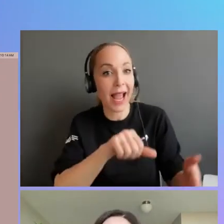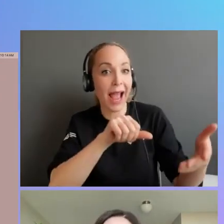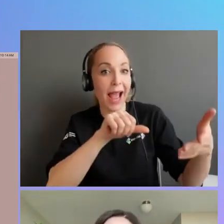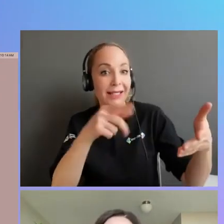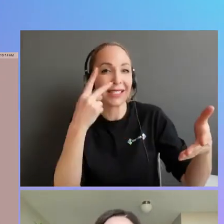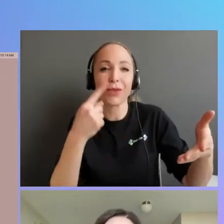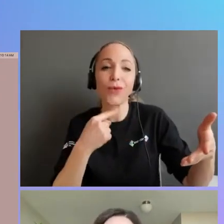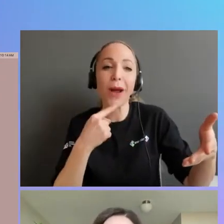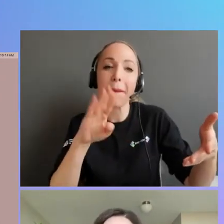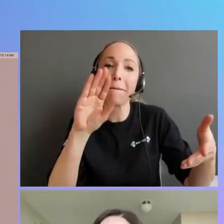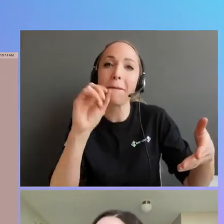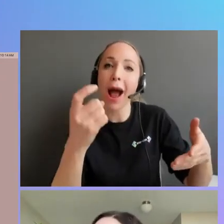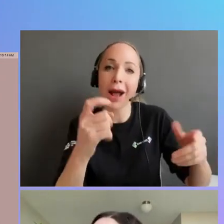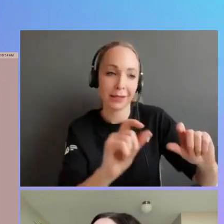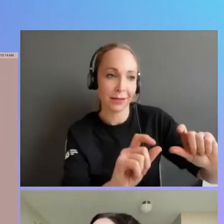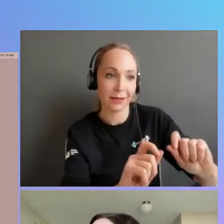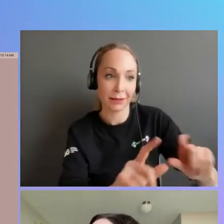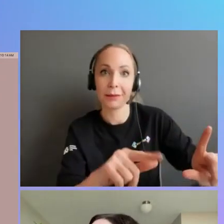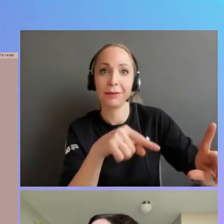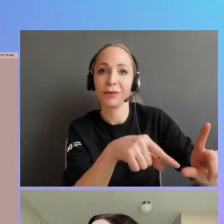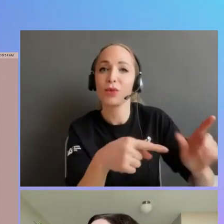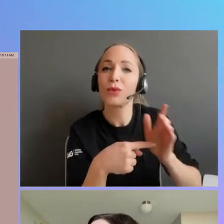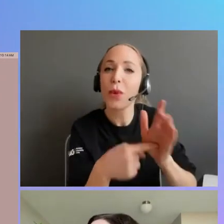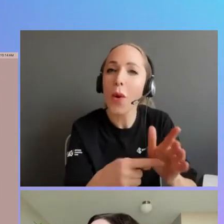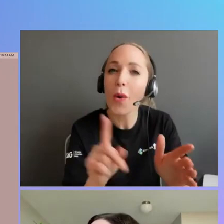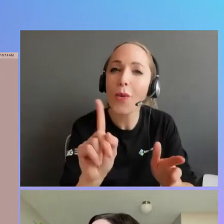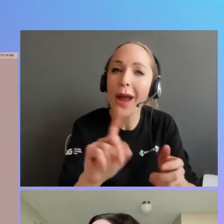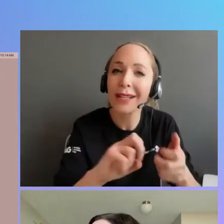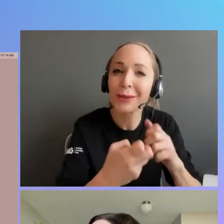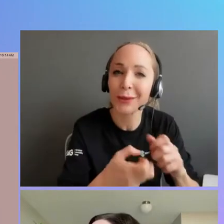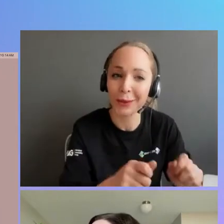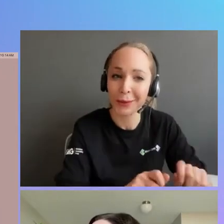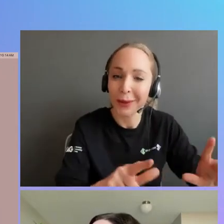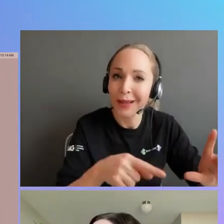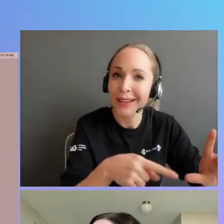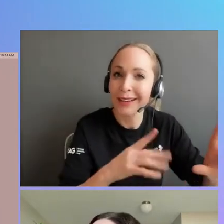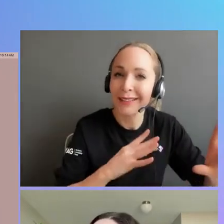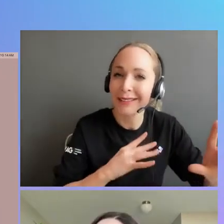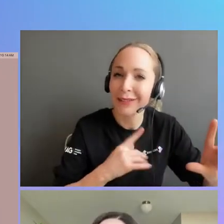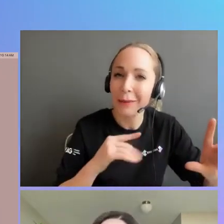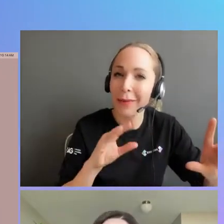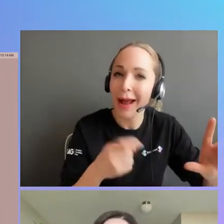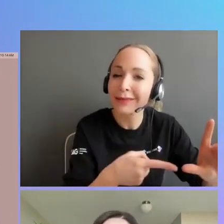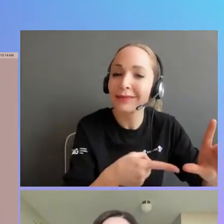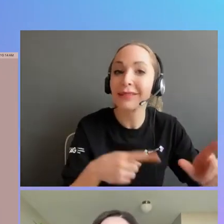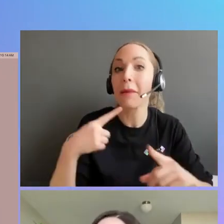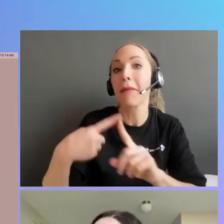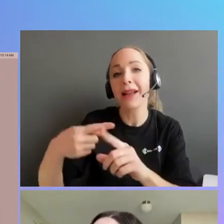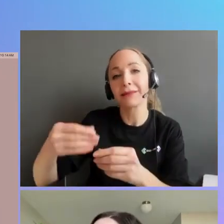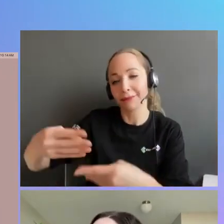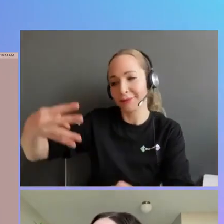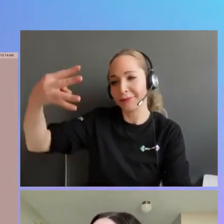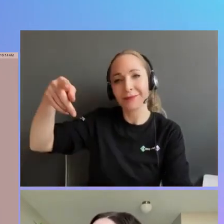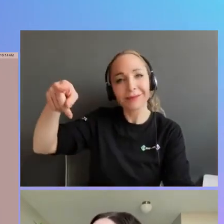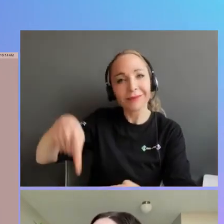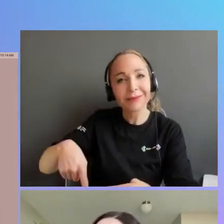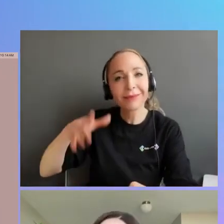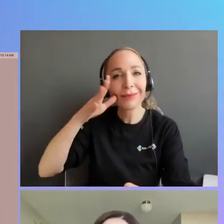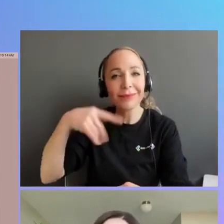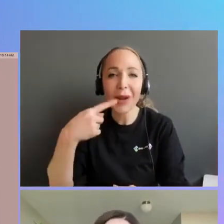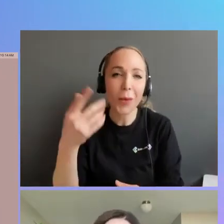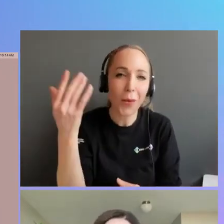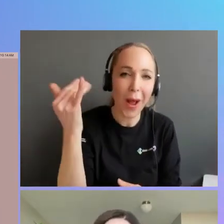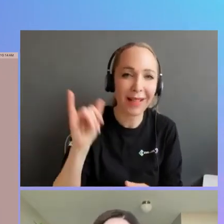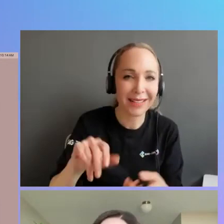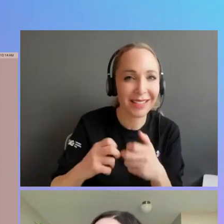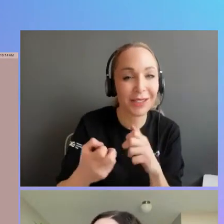red box, the issue that was found. You also have a lot of information presented to you to help you understand why it was an issue. So in this case, we're looking